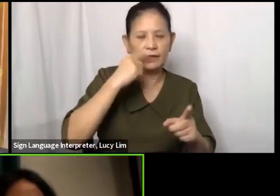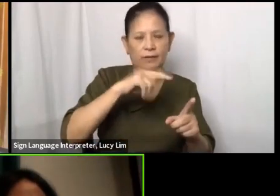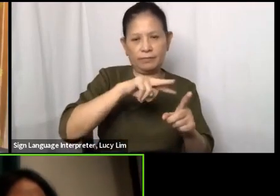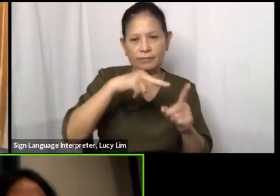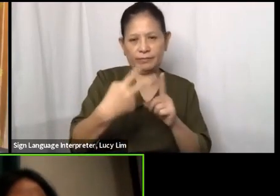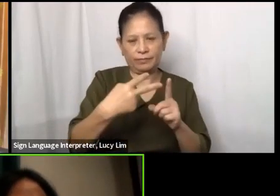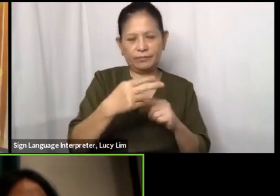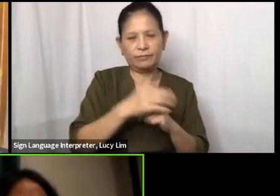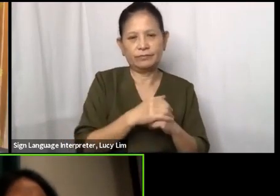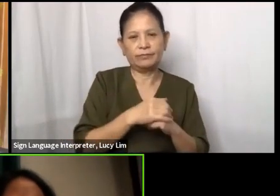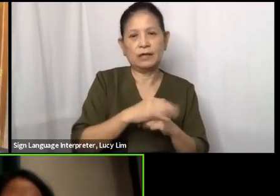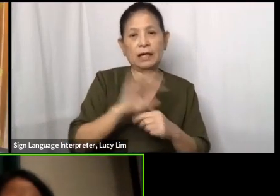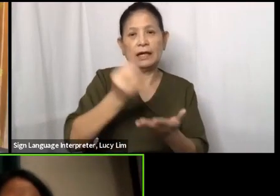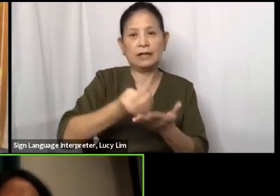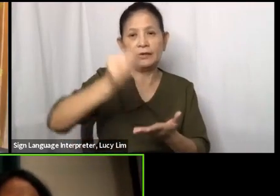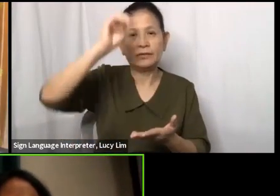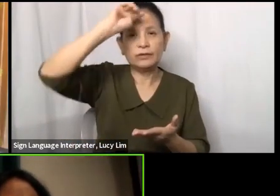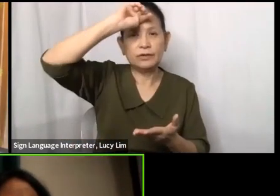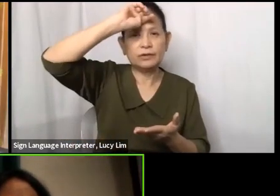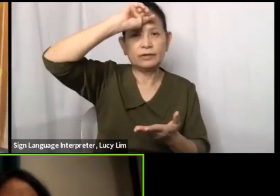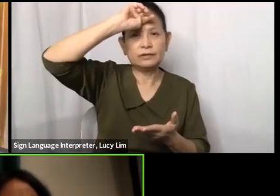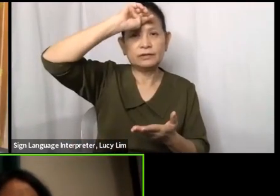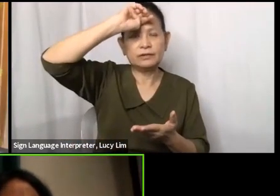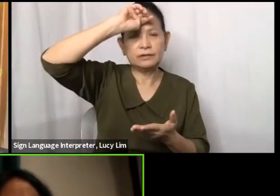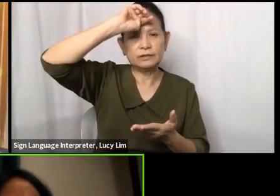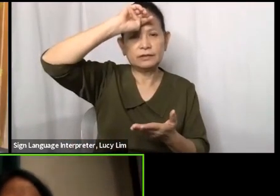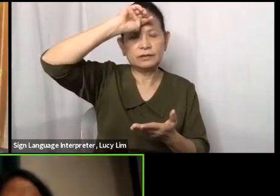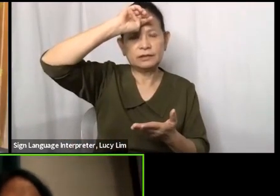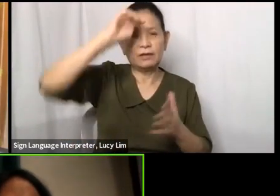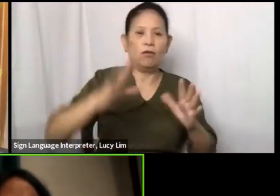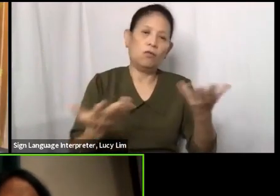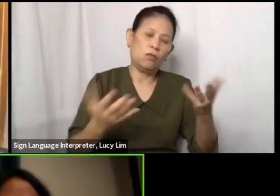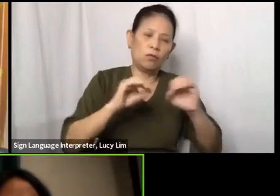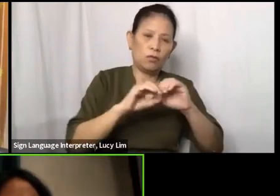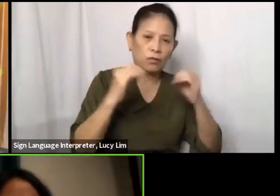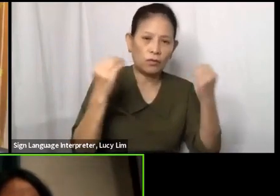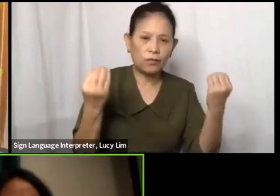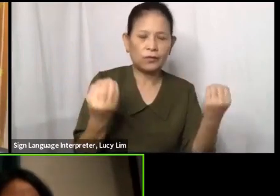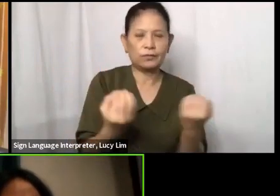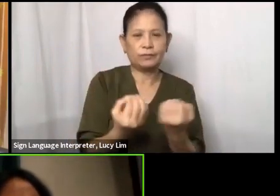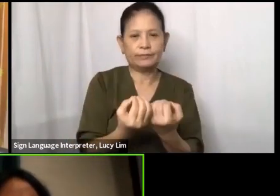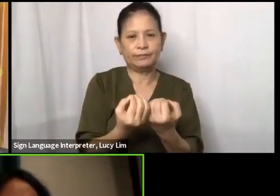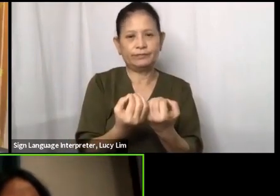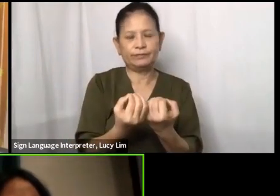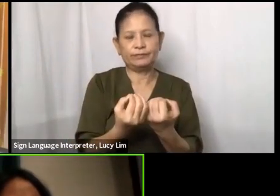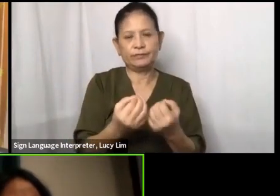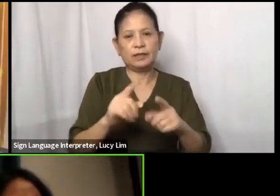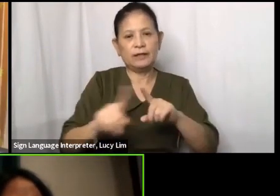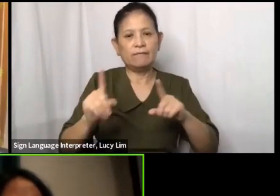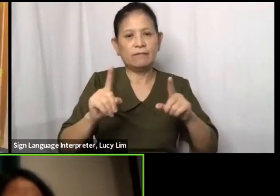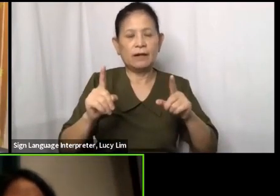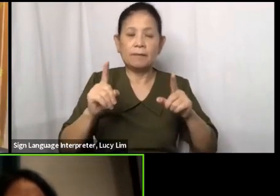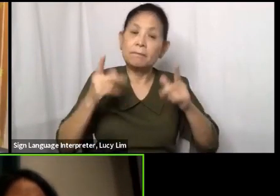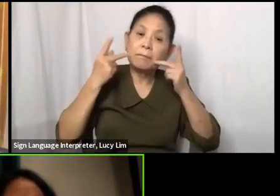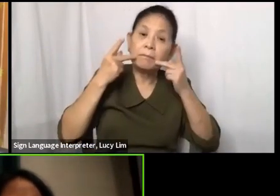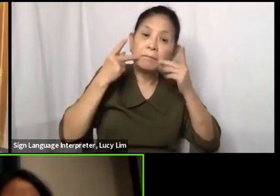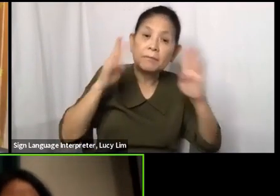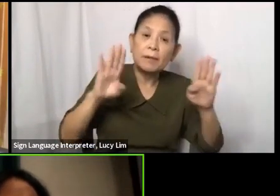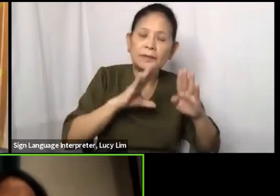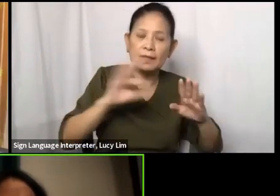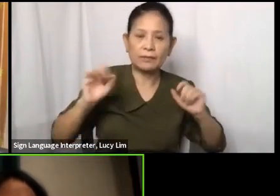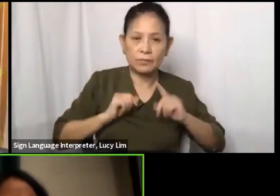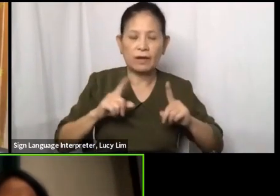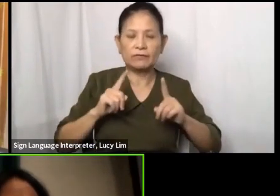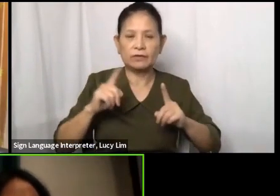is now when the organizations and different public and private organizations are considering to